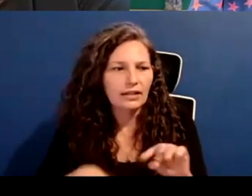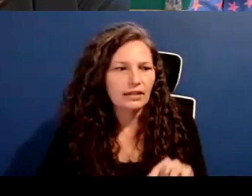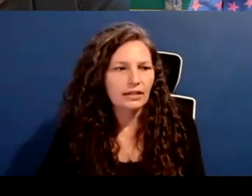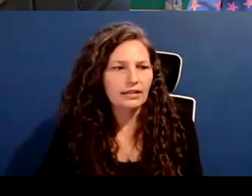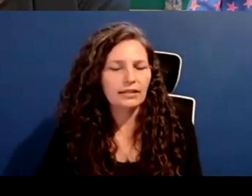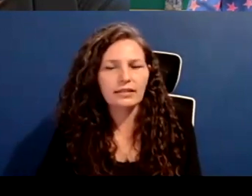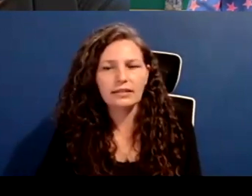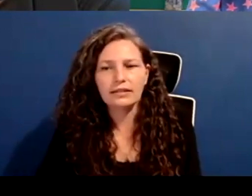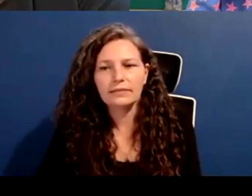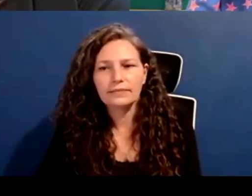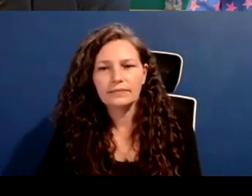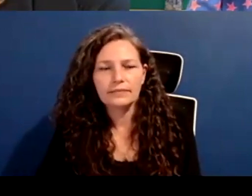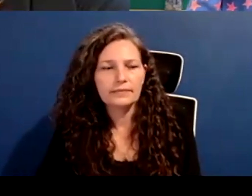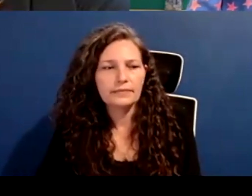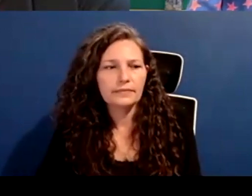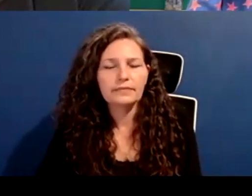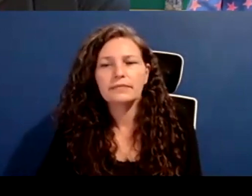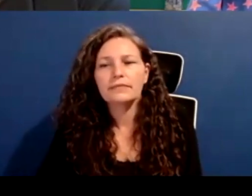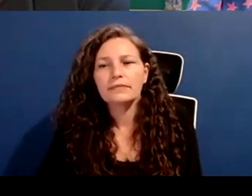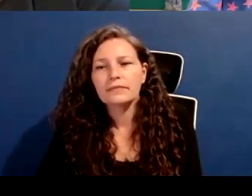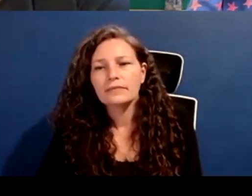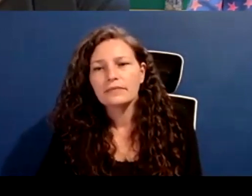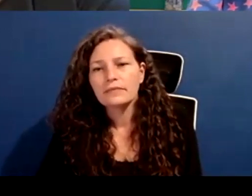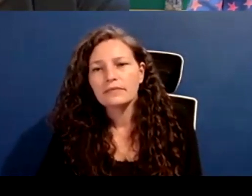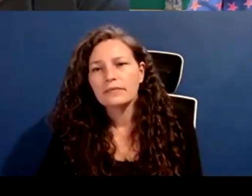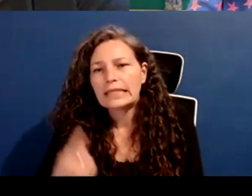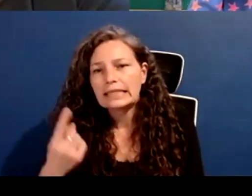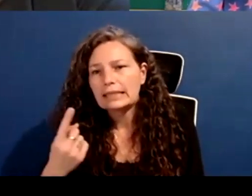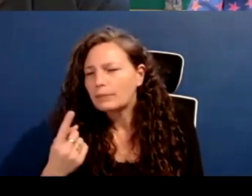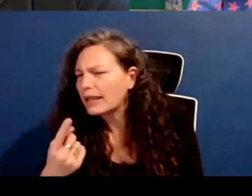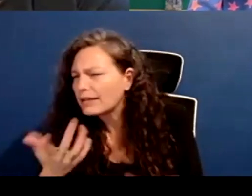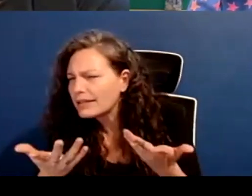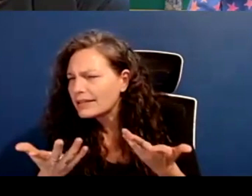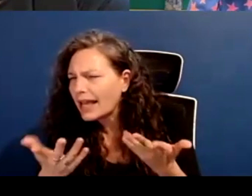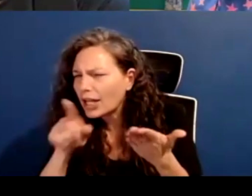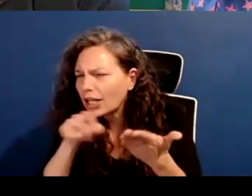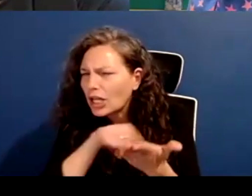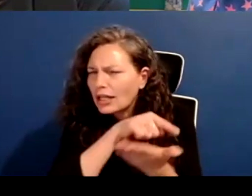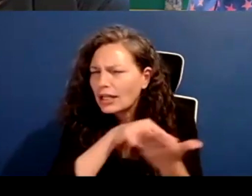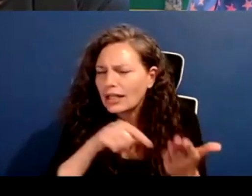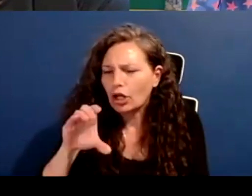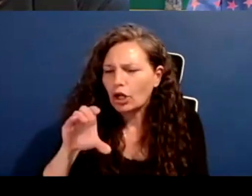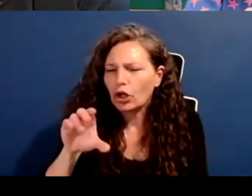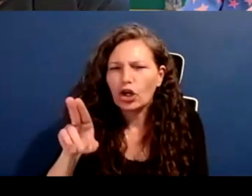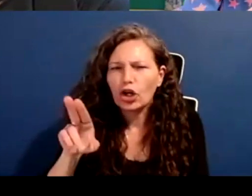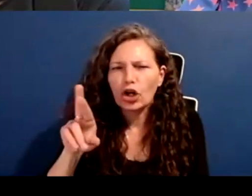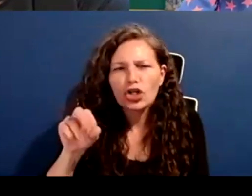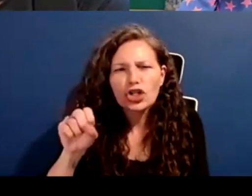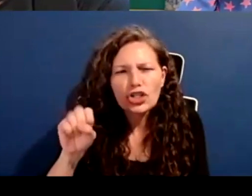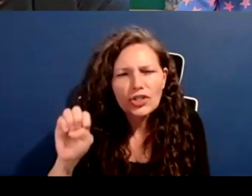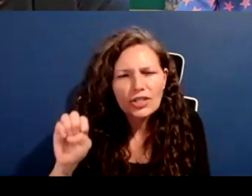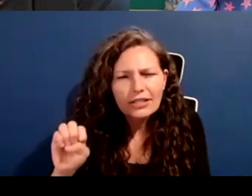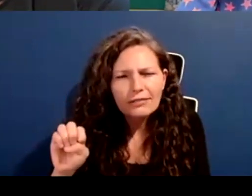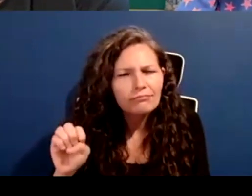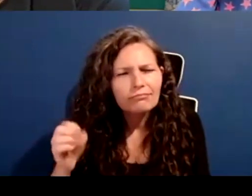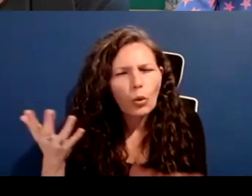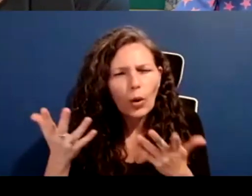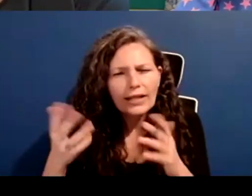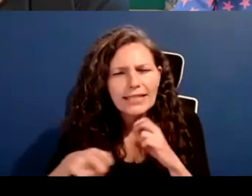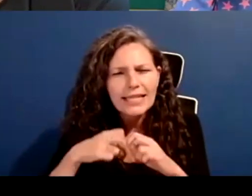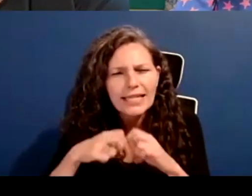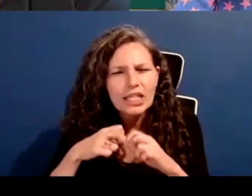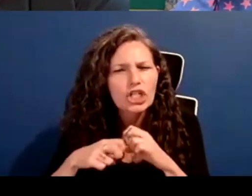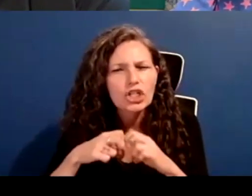a crime or some sort of curse, right? That there's obviously some sort of issue that this man has,